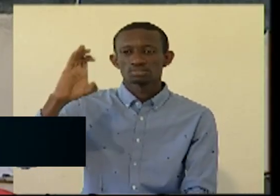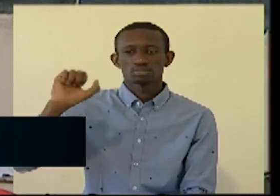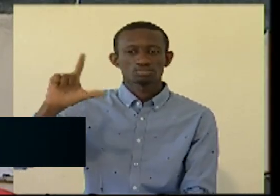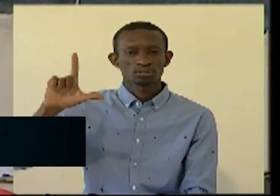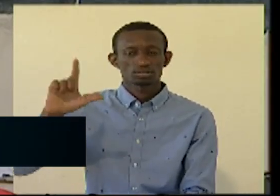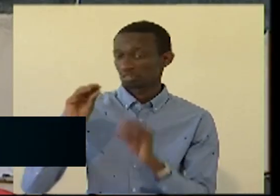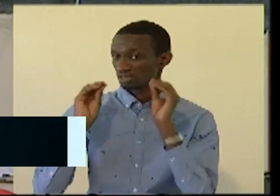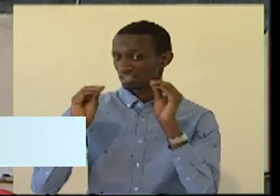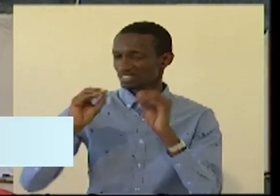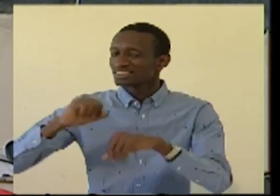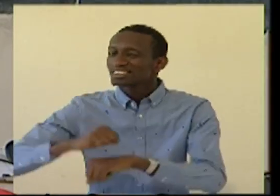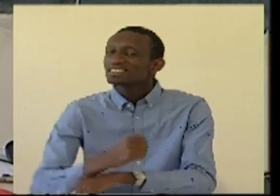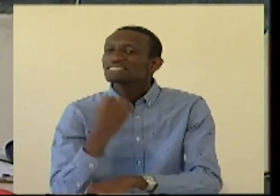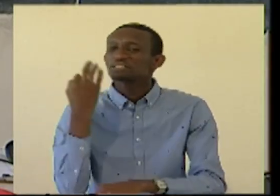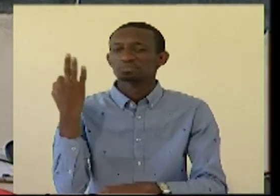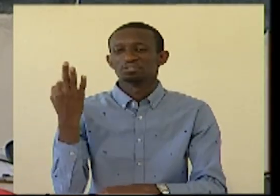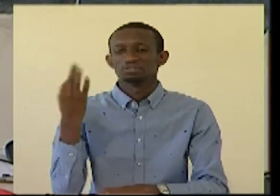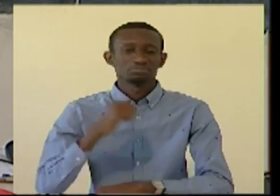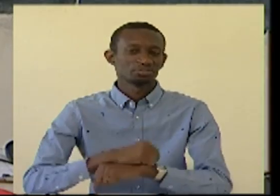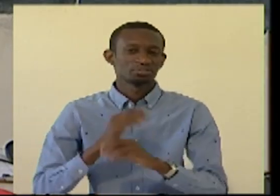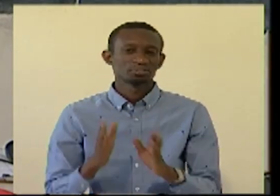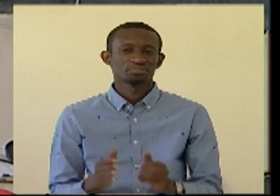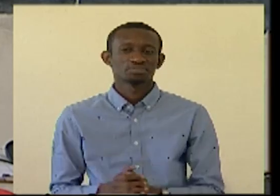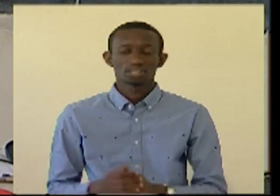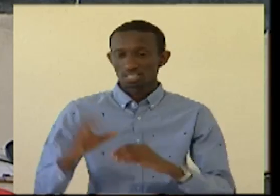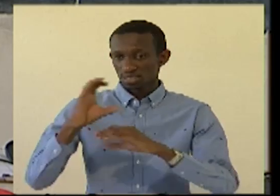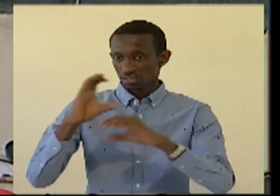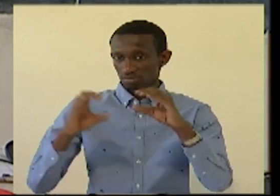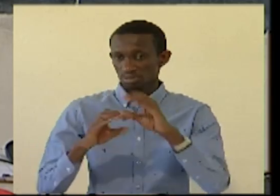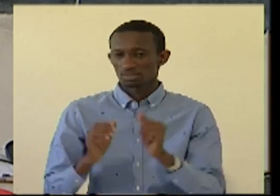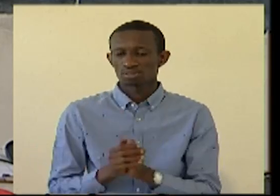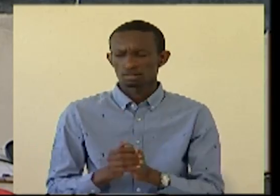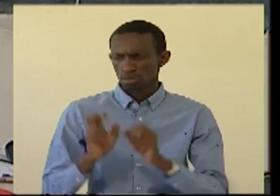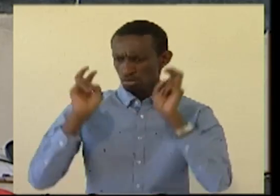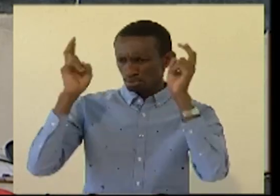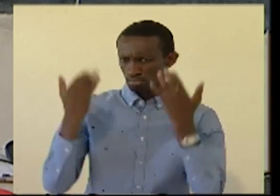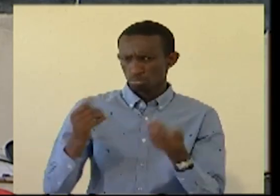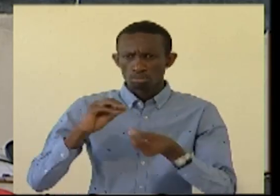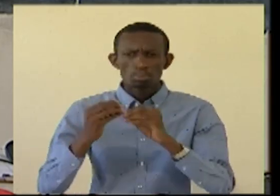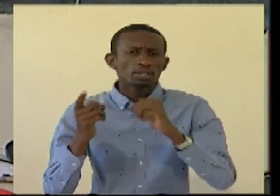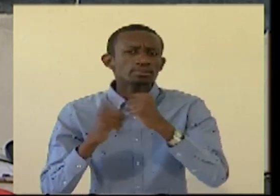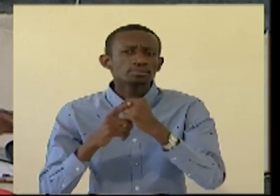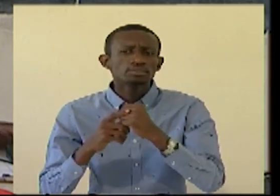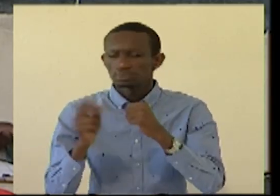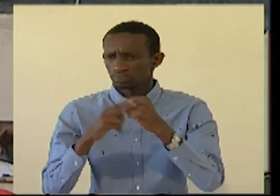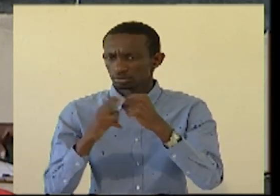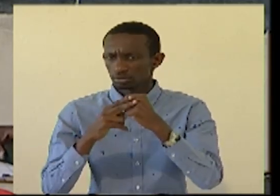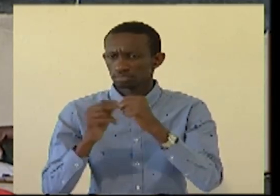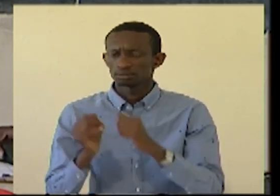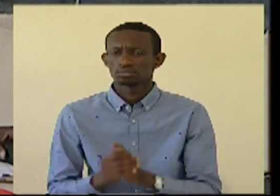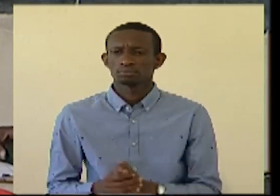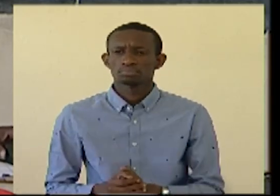2 chemistry students, starting a new unit, and that is unit number 7, the mole